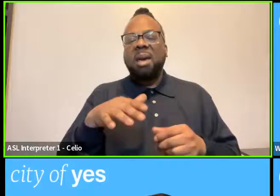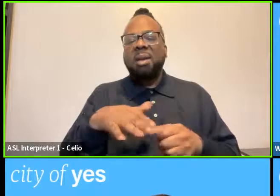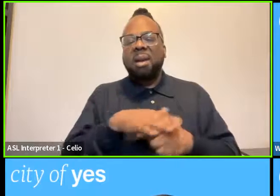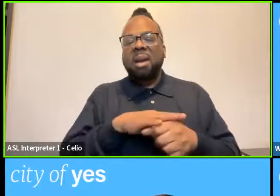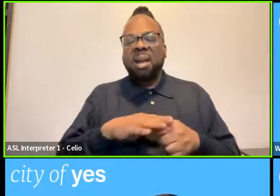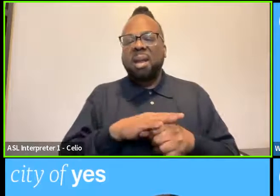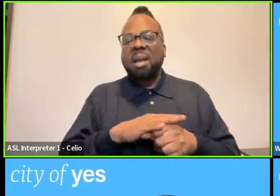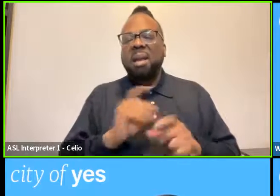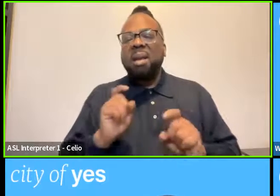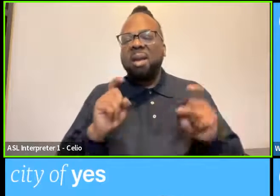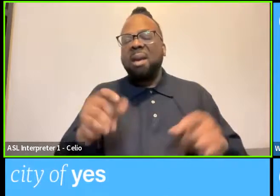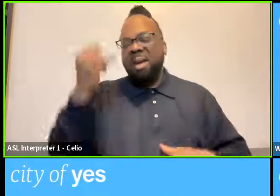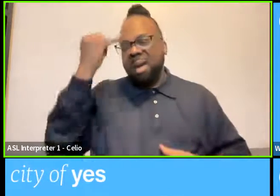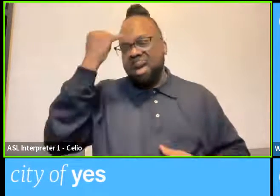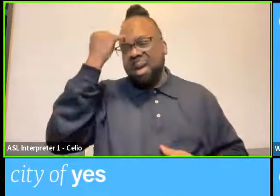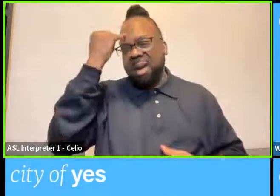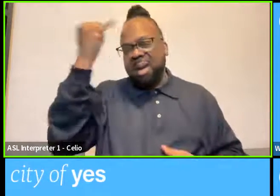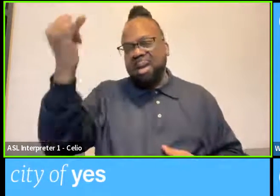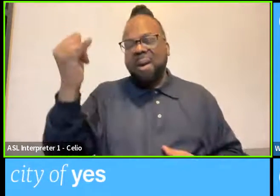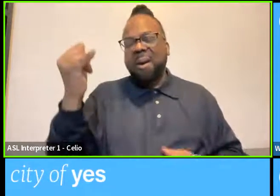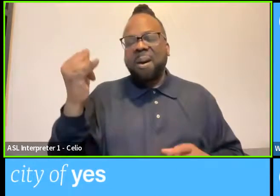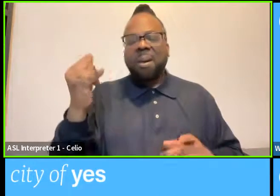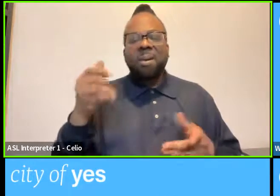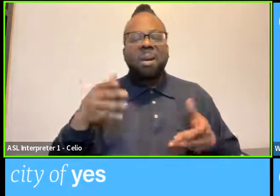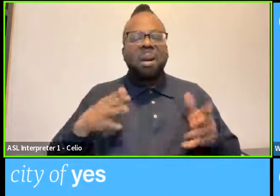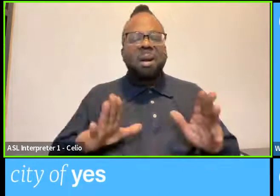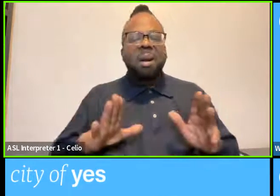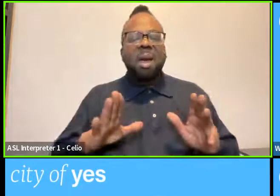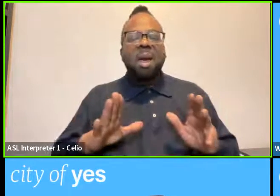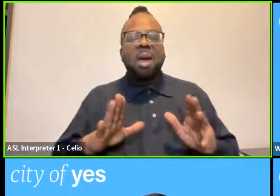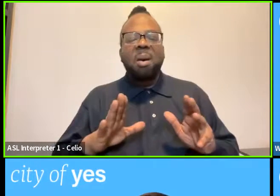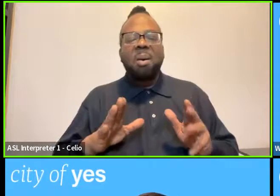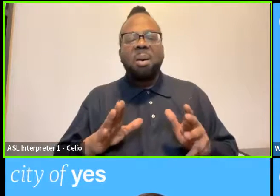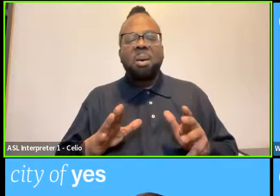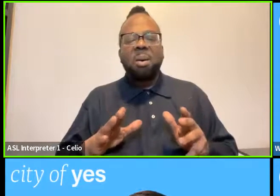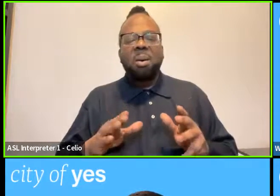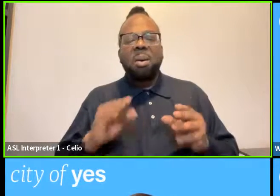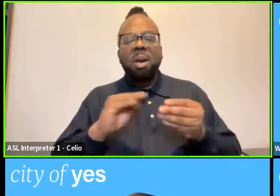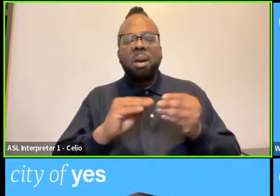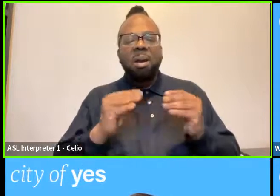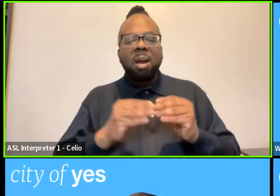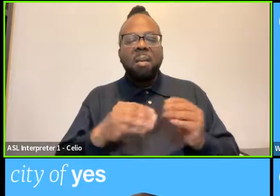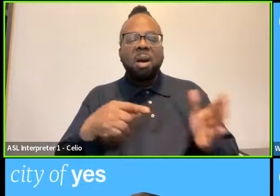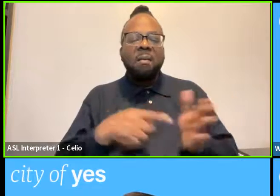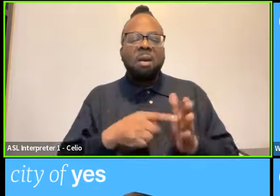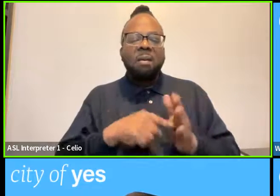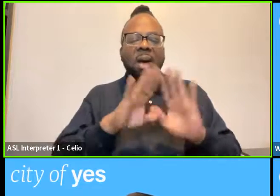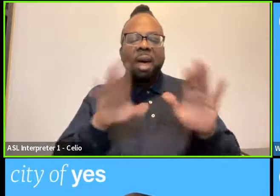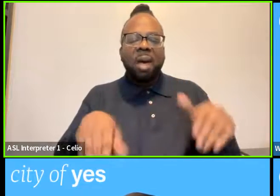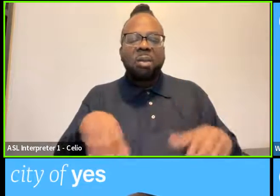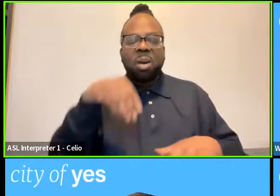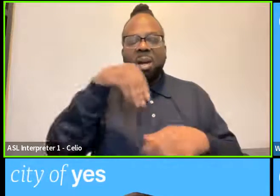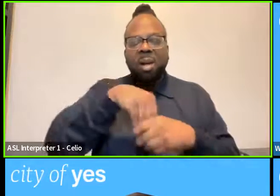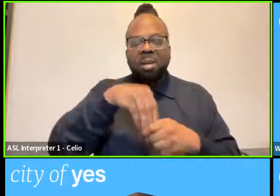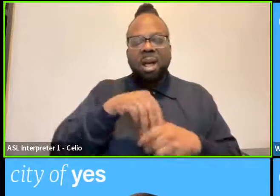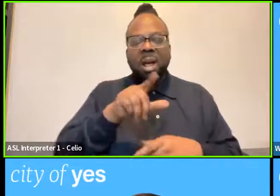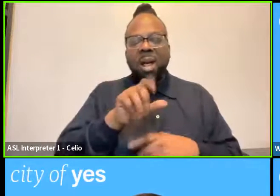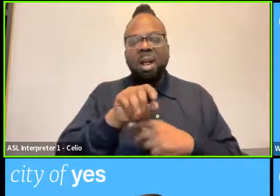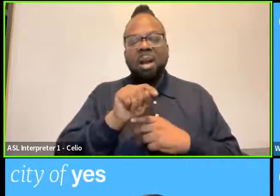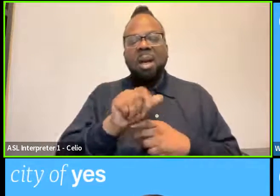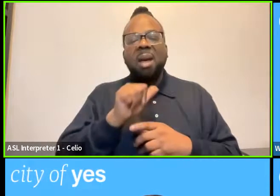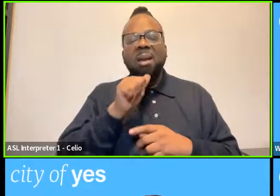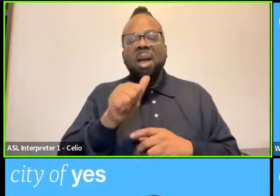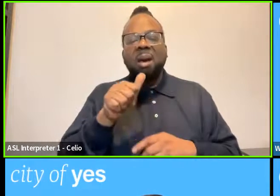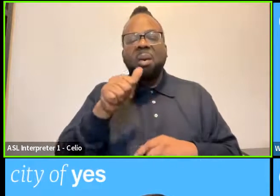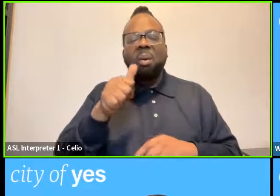is to enable the allotted amount of affordable housing, even on an interior lot that is not on a corner that tends to be